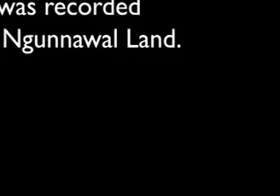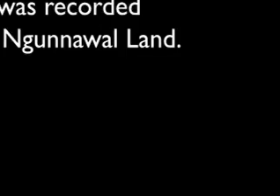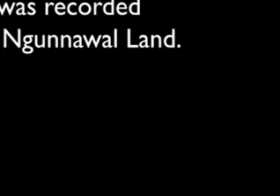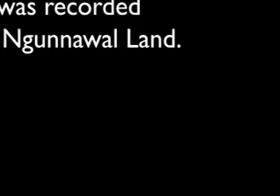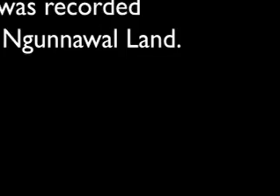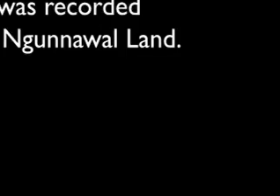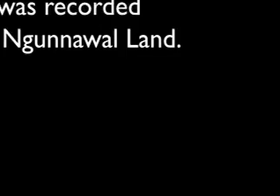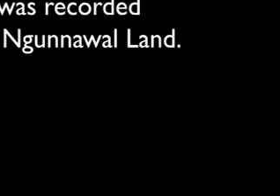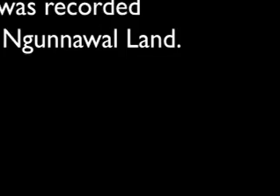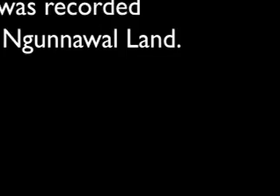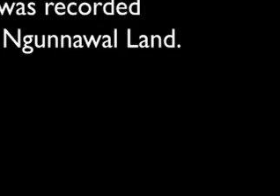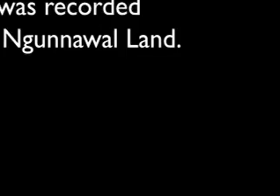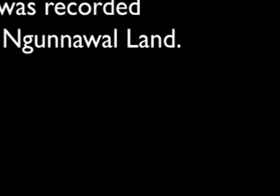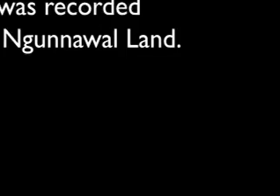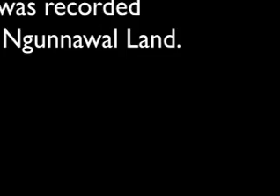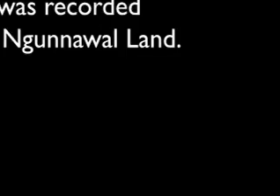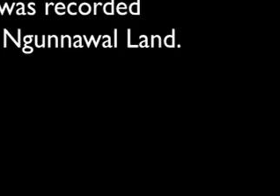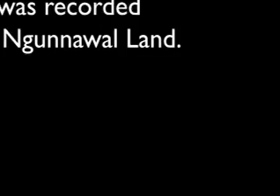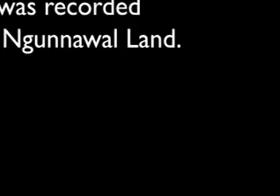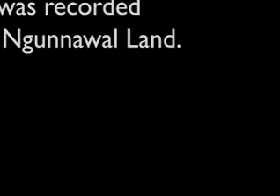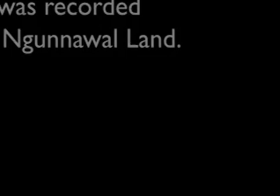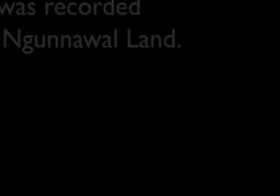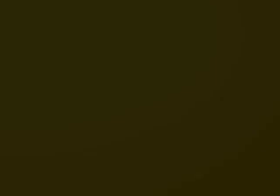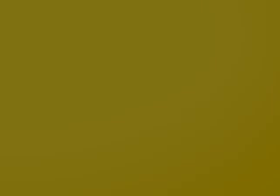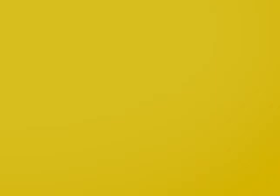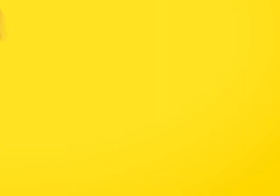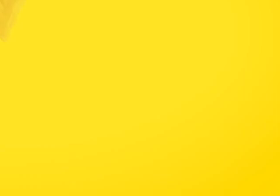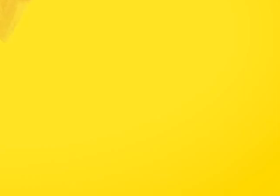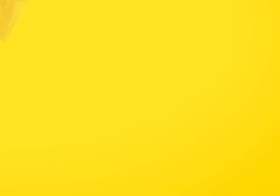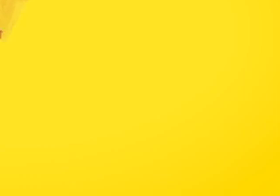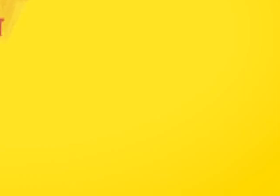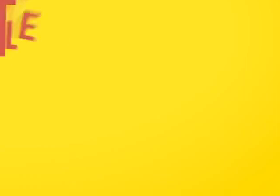This podcast was recorded on a Wabakal and Ngunnawal land.